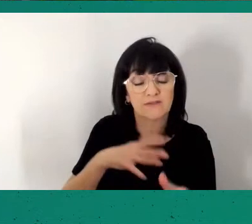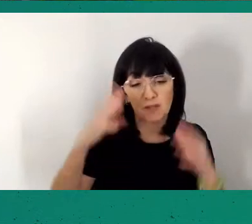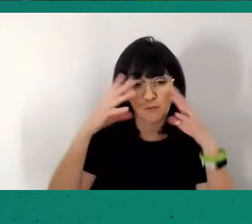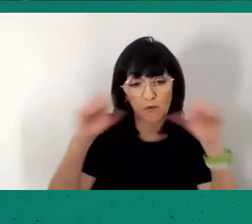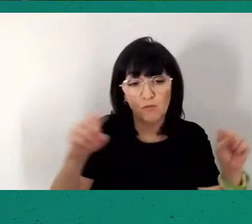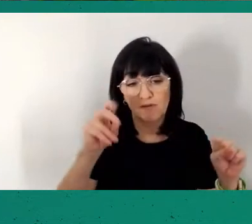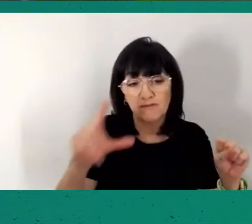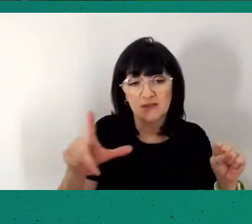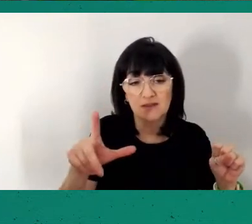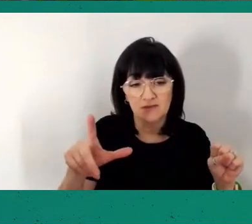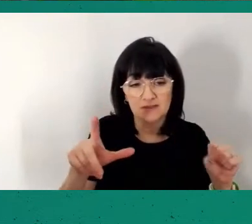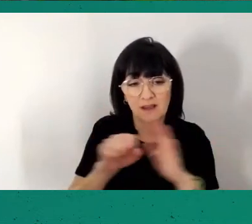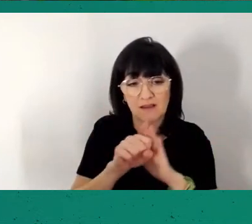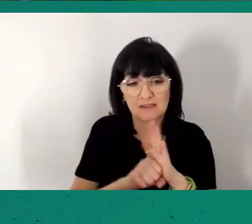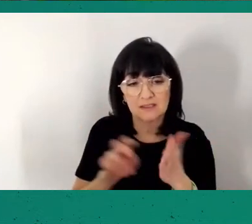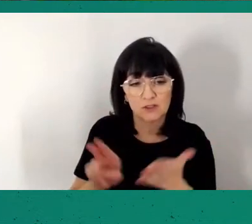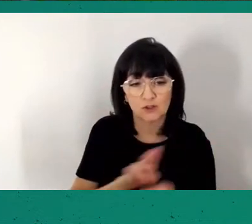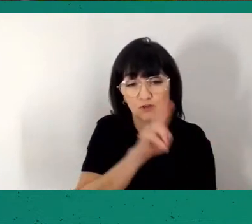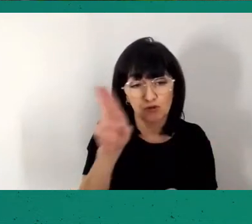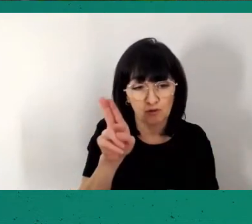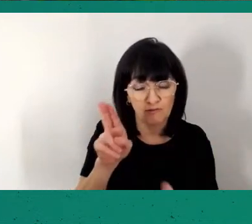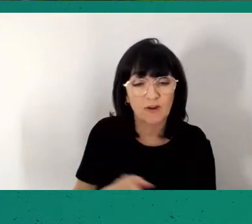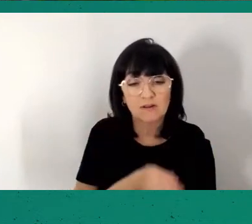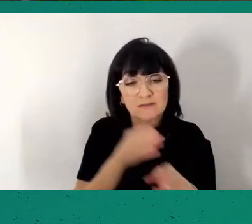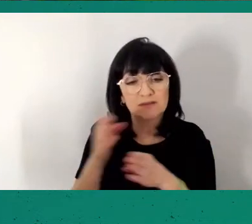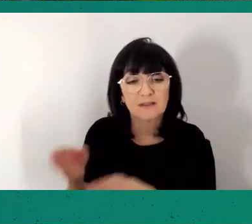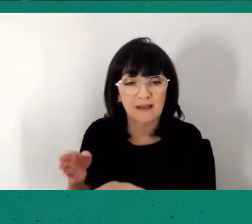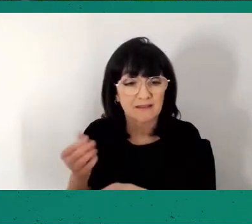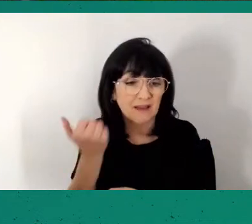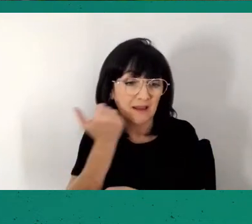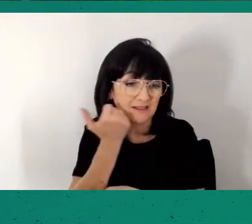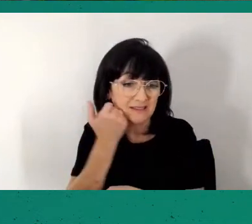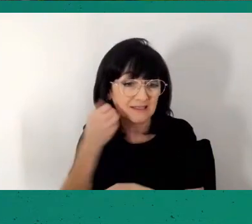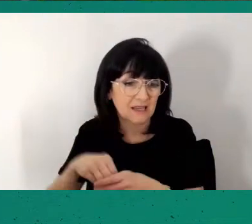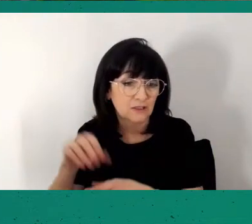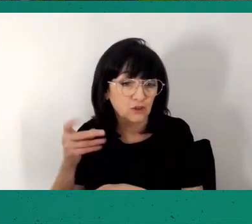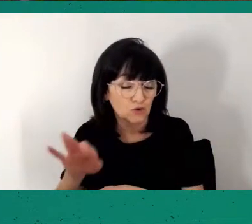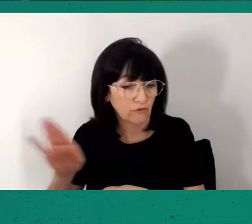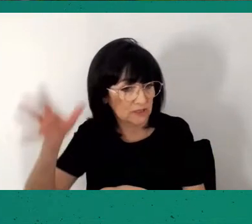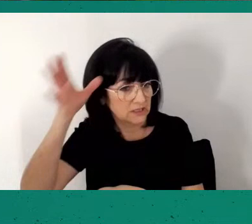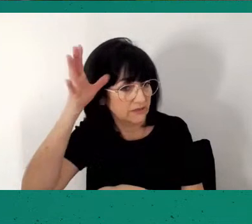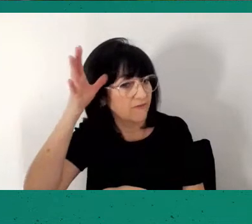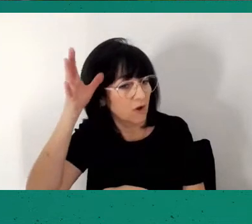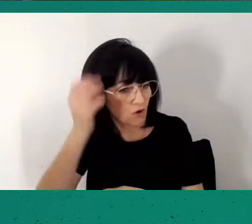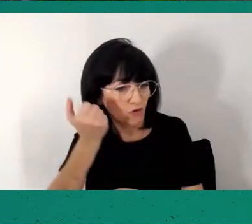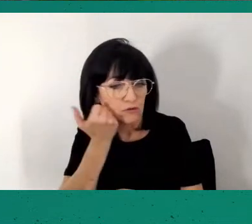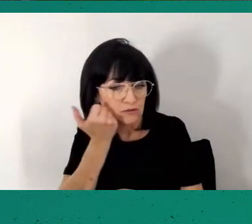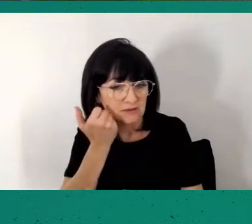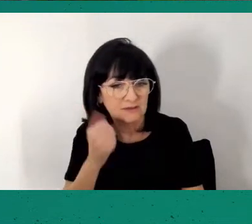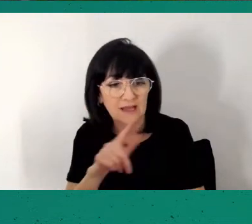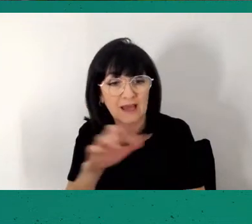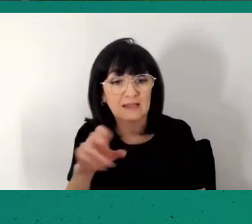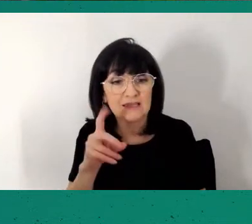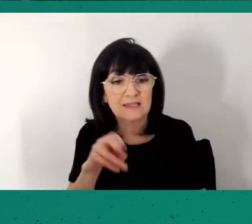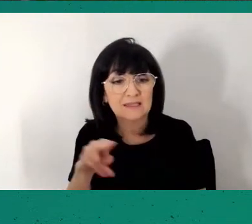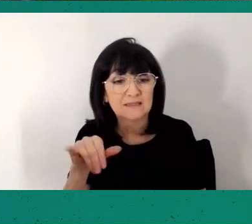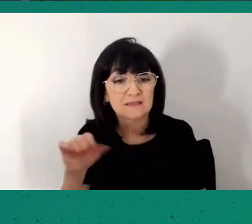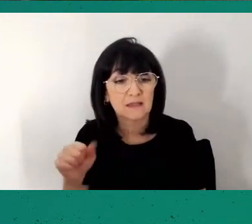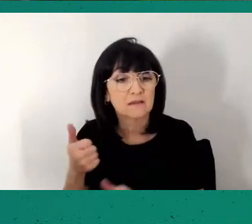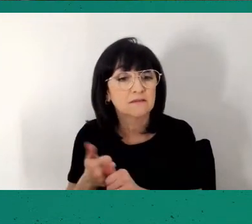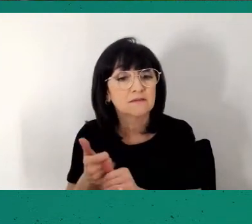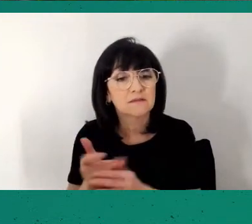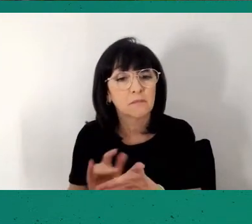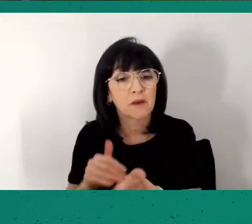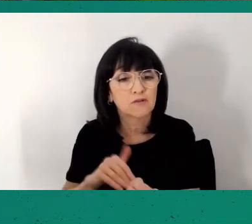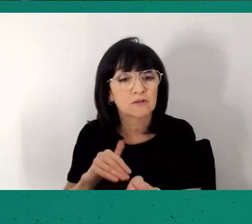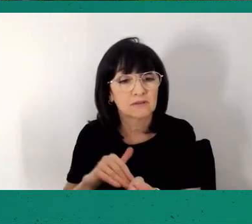Richard Williamson, a dentist in Dover. His father was also a dentist. And Lee Dennis, who is a medical doctor in